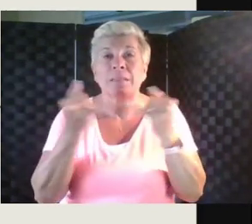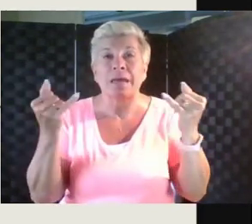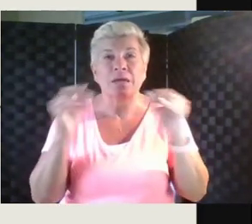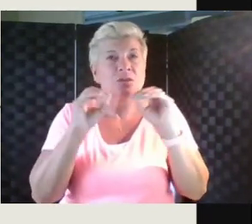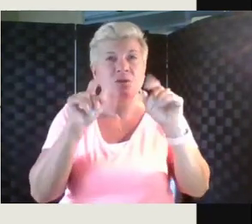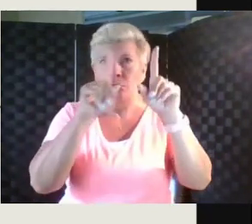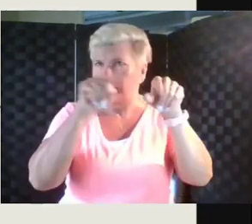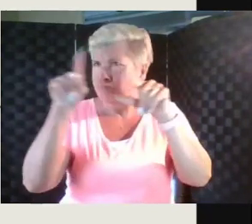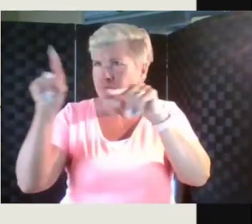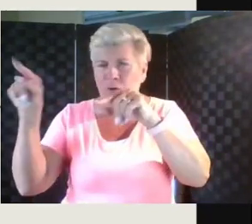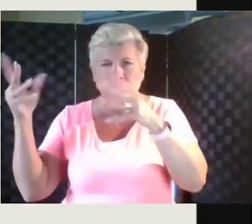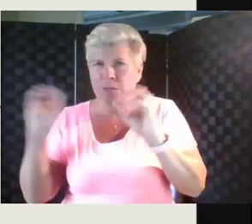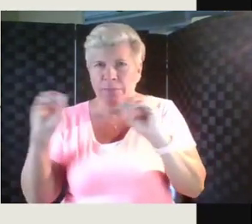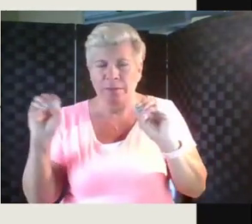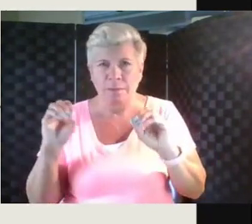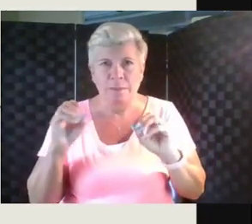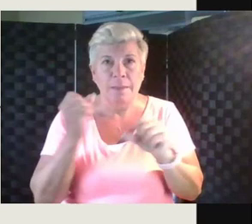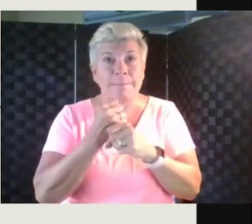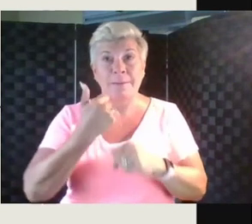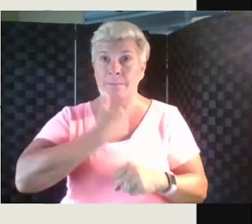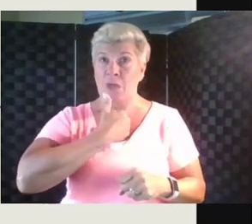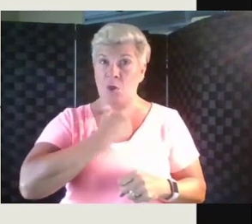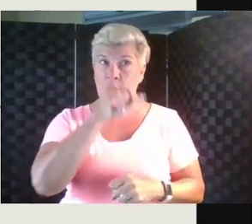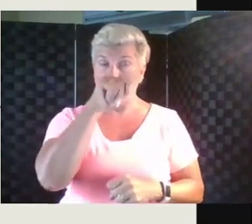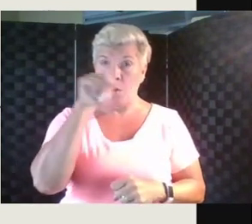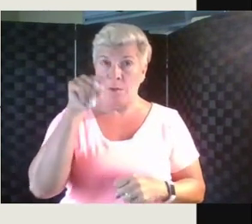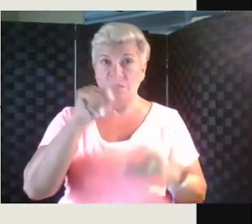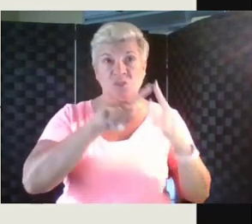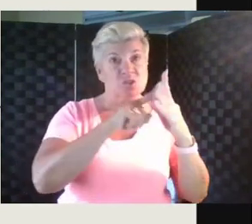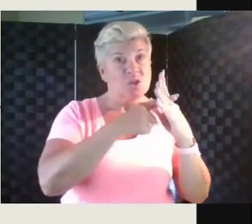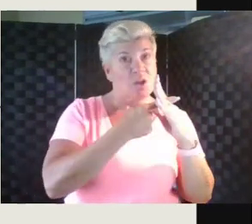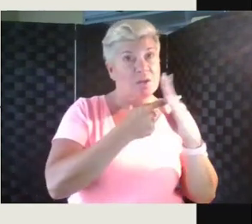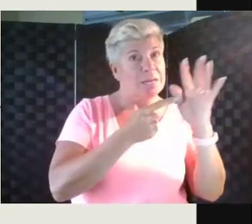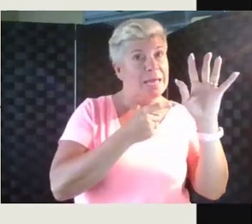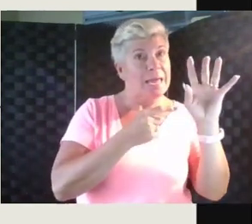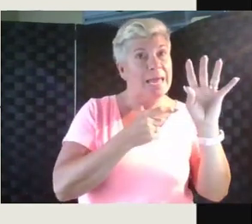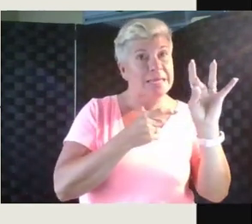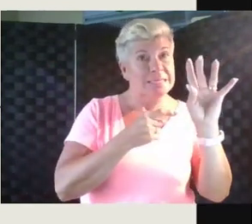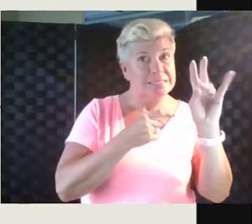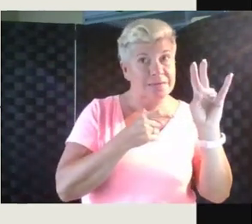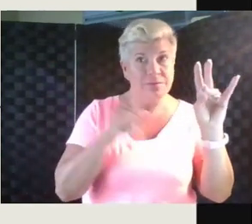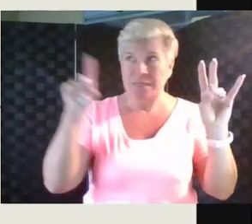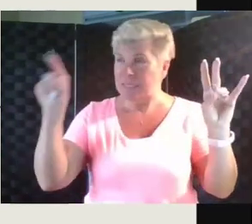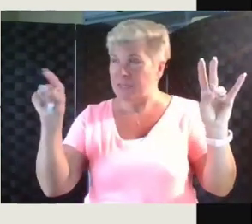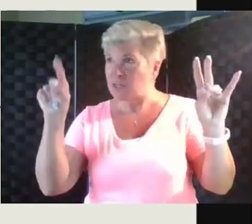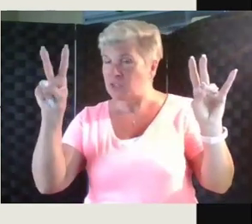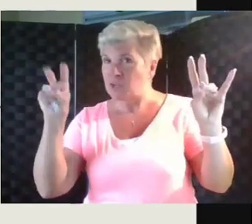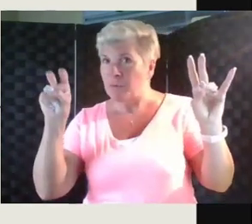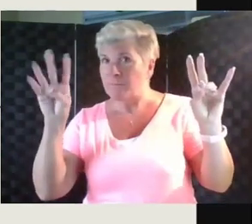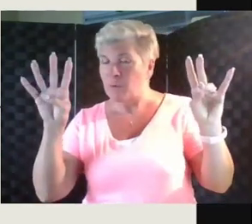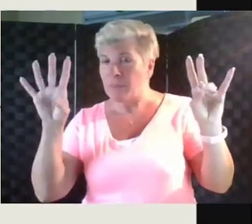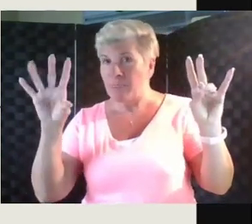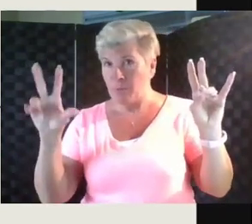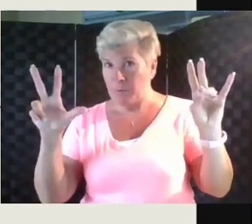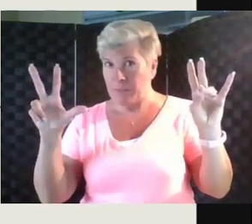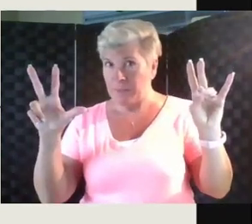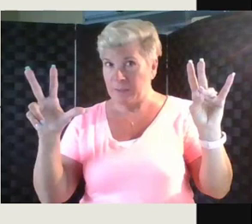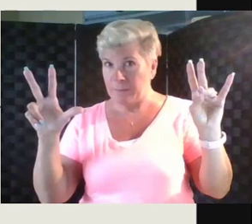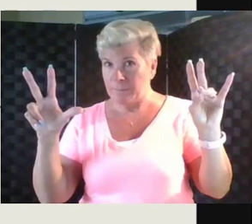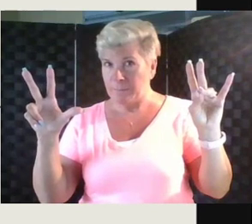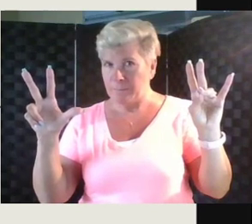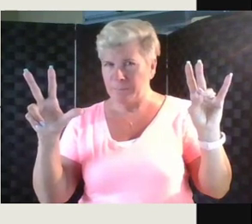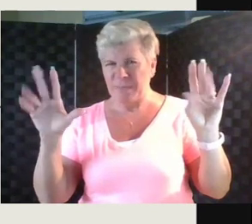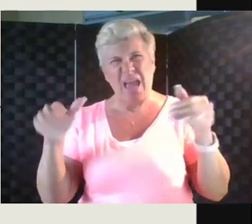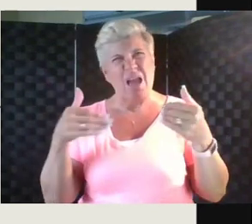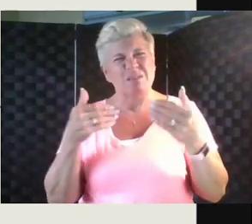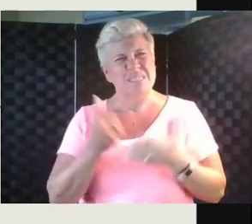marks already on it. I'm going to make my own marks. My starting point will be 87 and my end point will be 243. How is